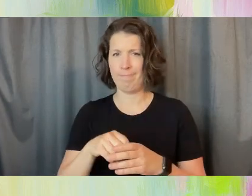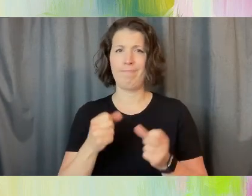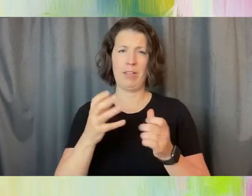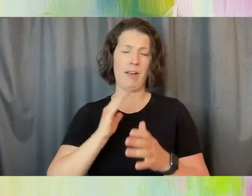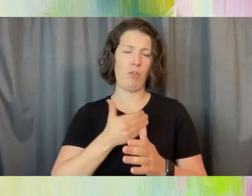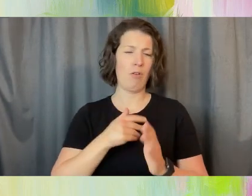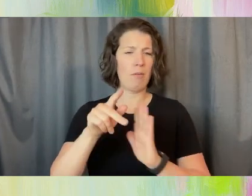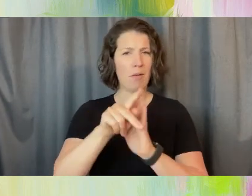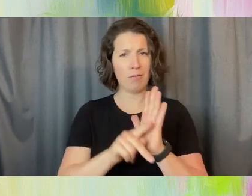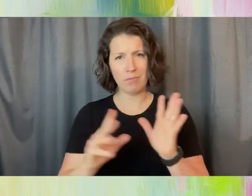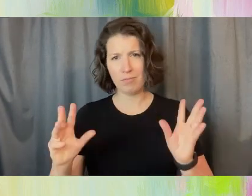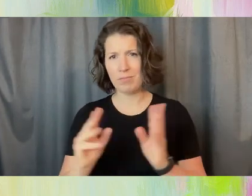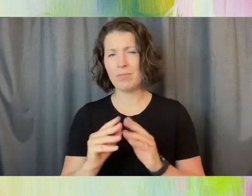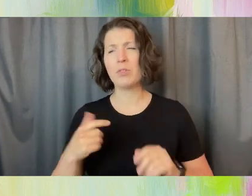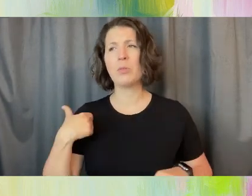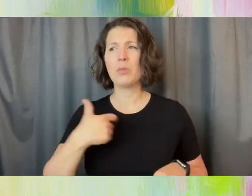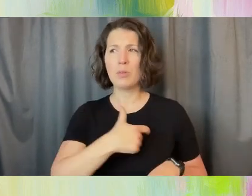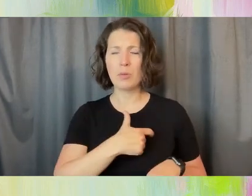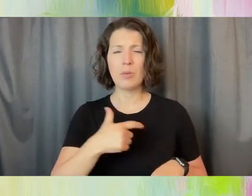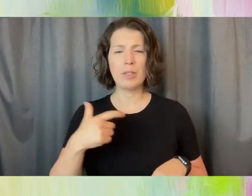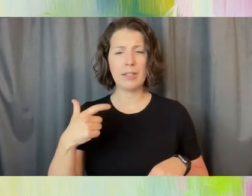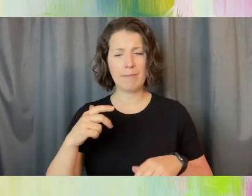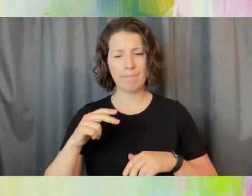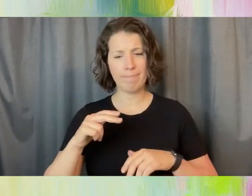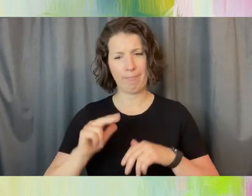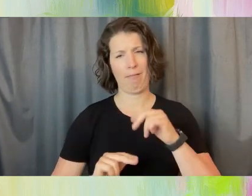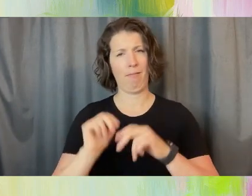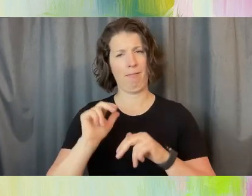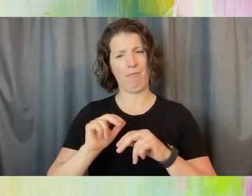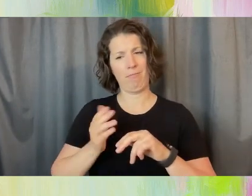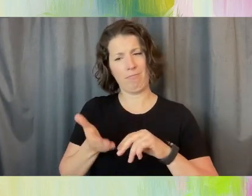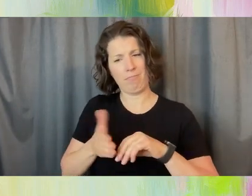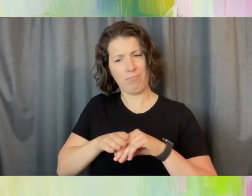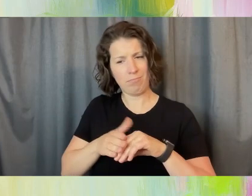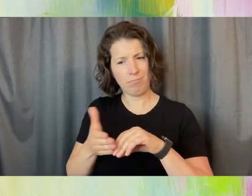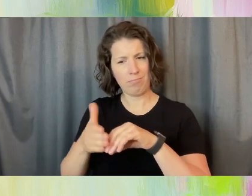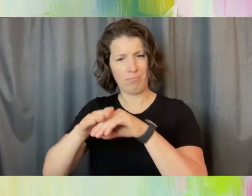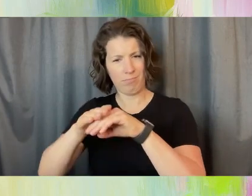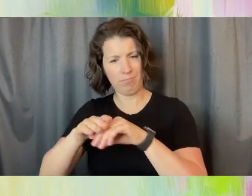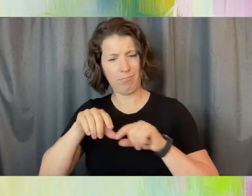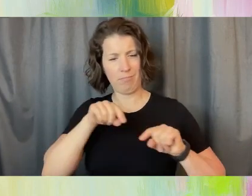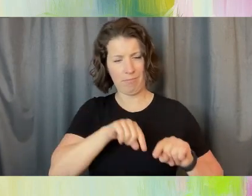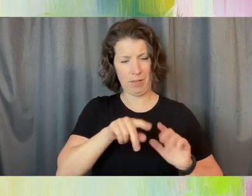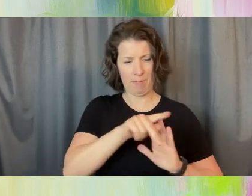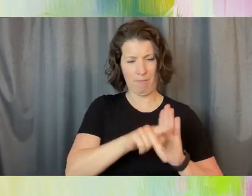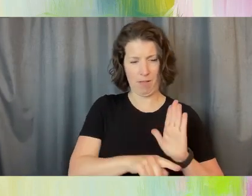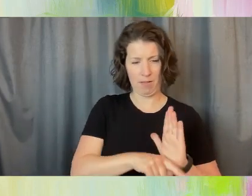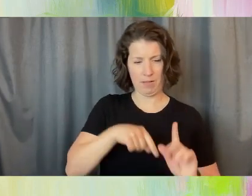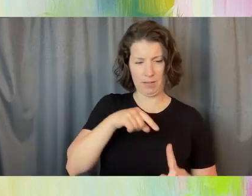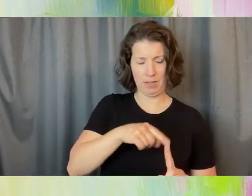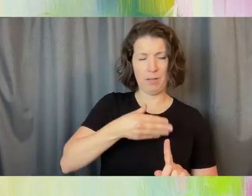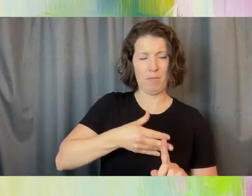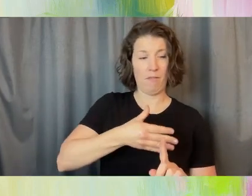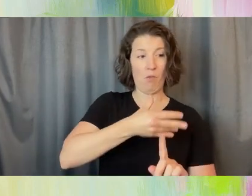consortia, we build upon the policy consortium that has come before this